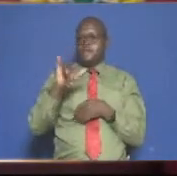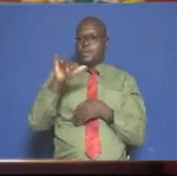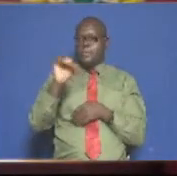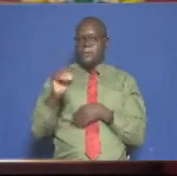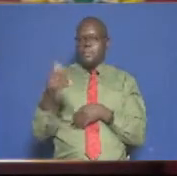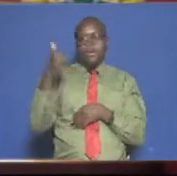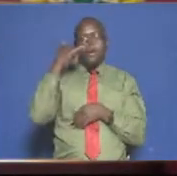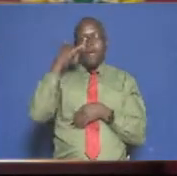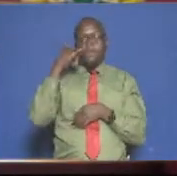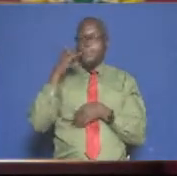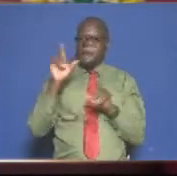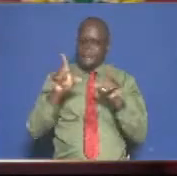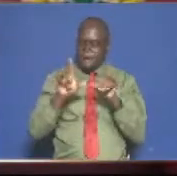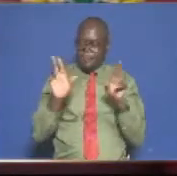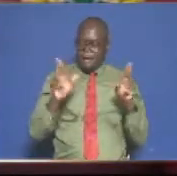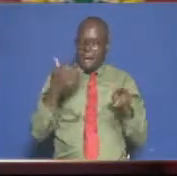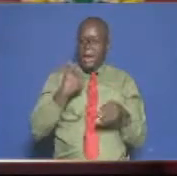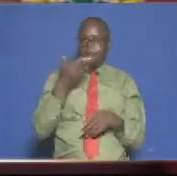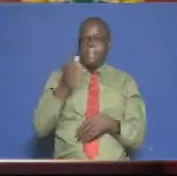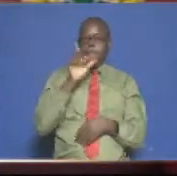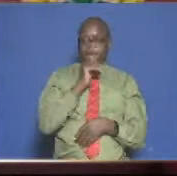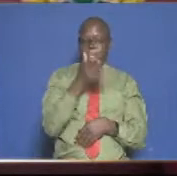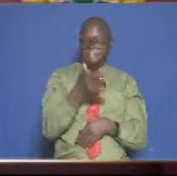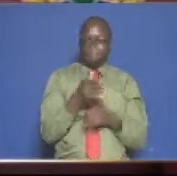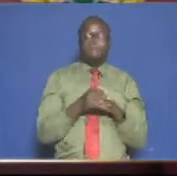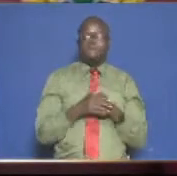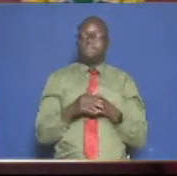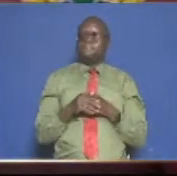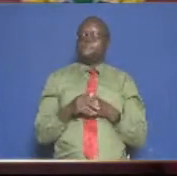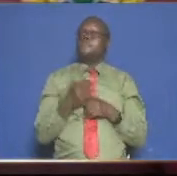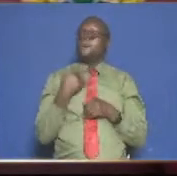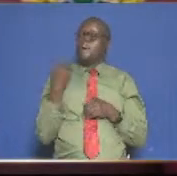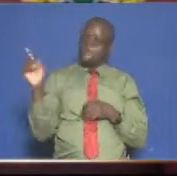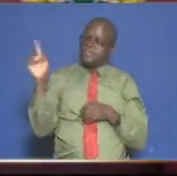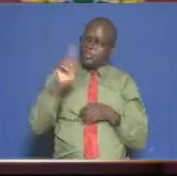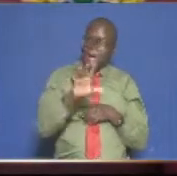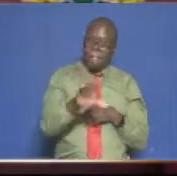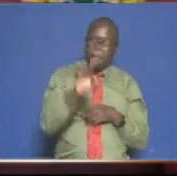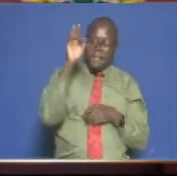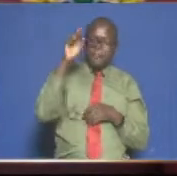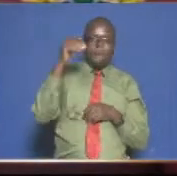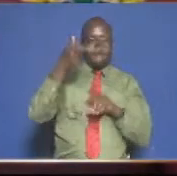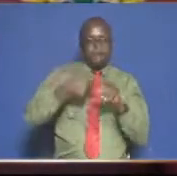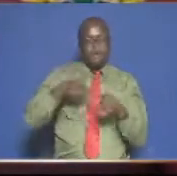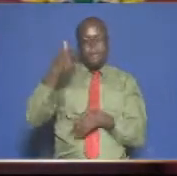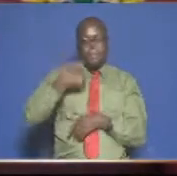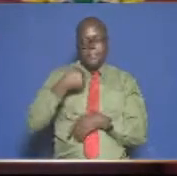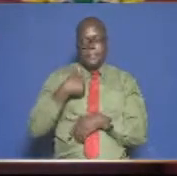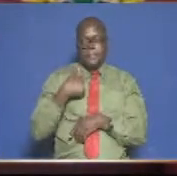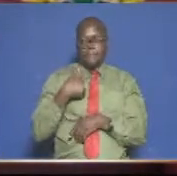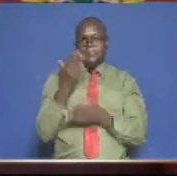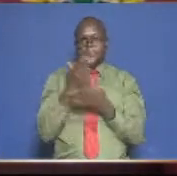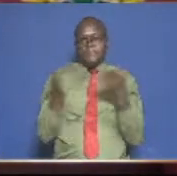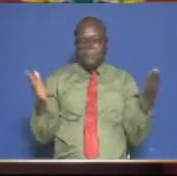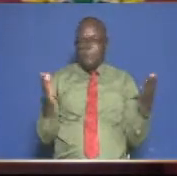that I have a certificate with me, and I want you to come and pick it from me, lest somebody play